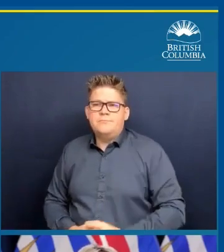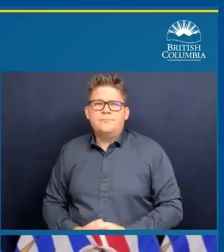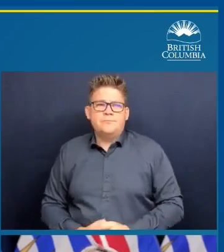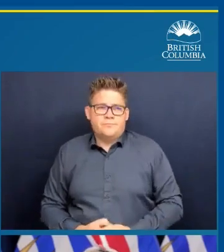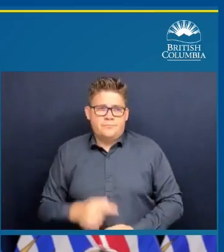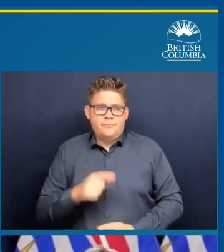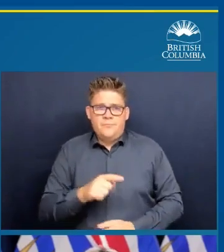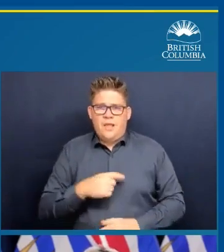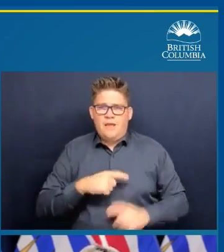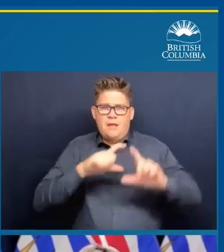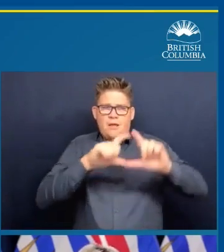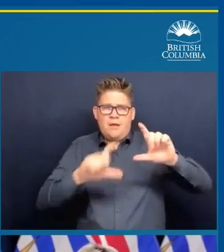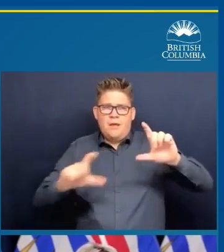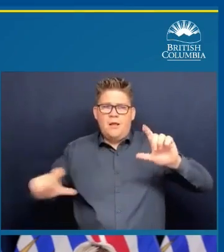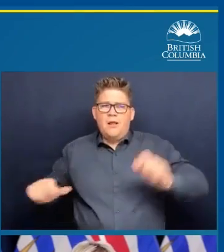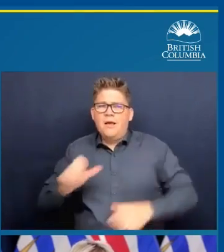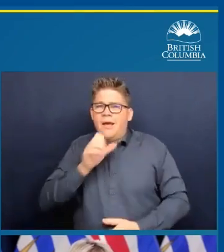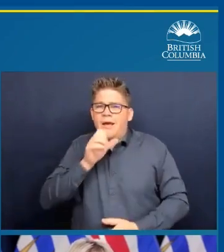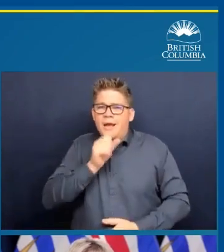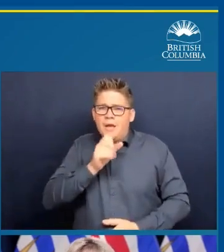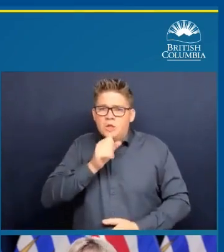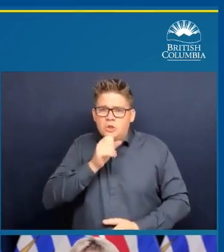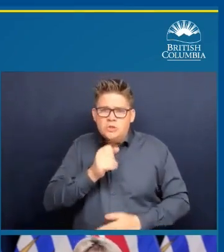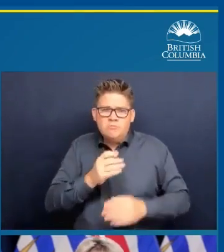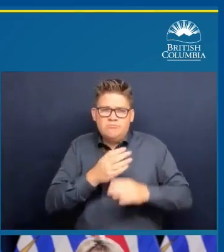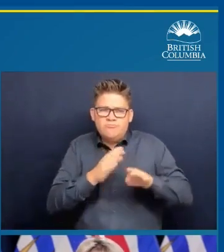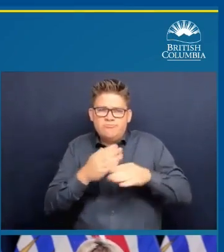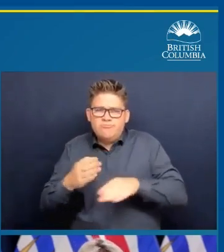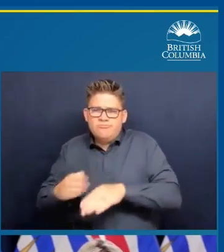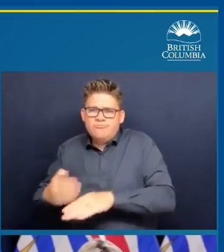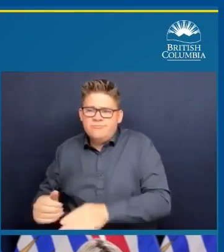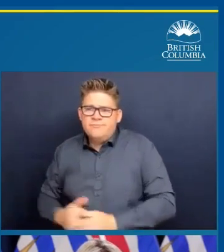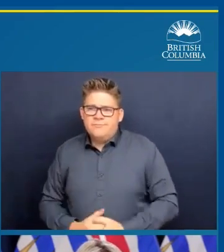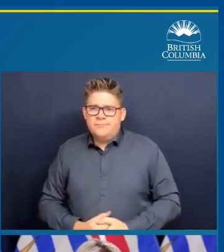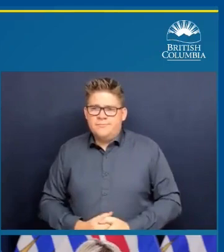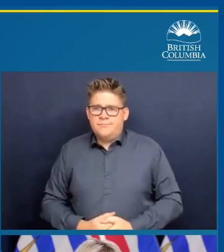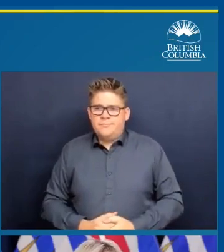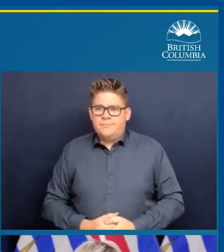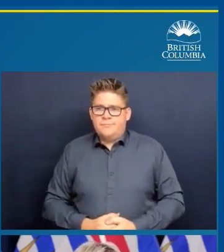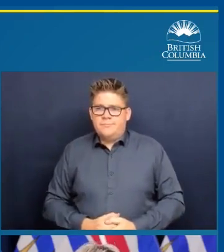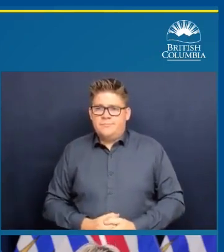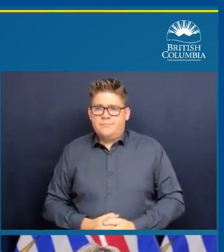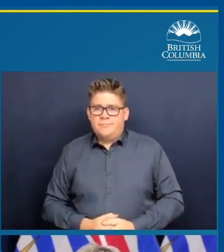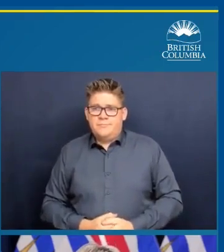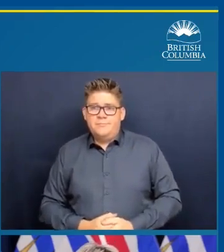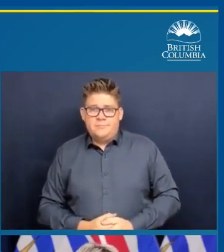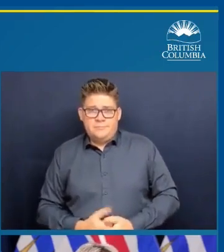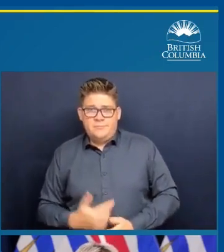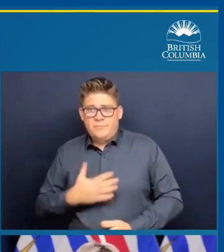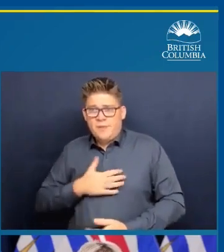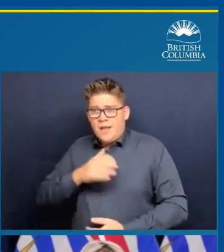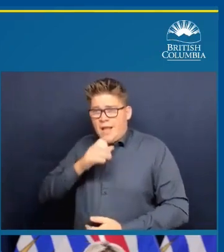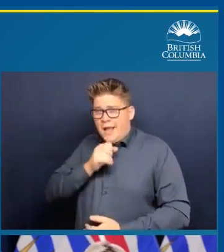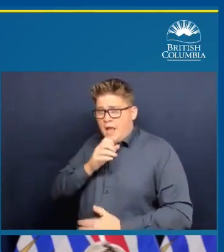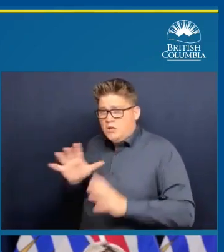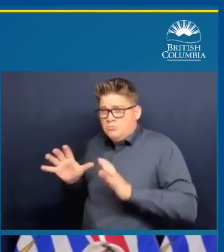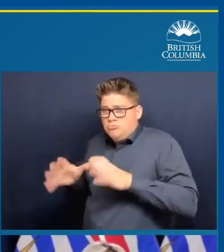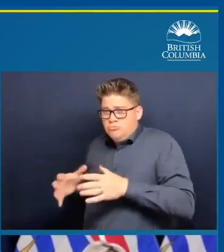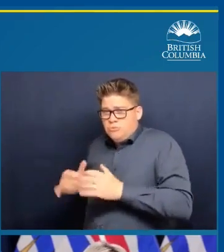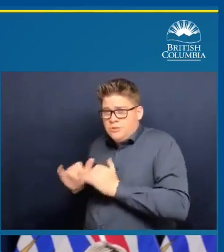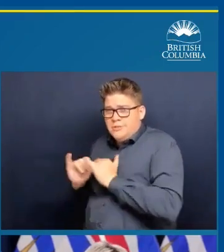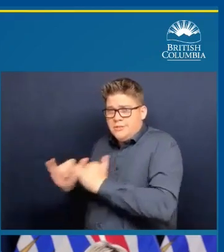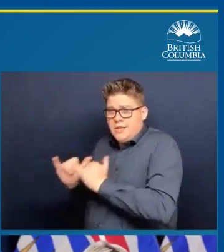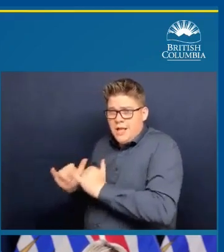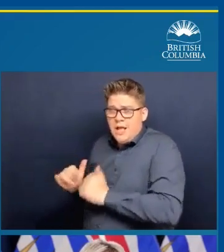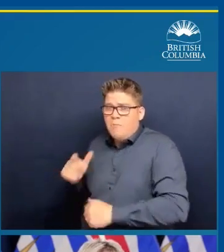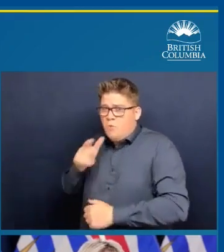that anybody, compared to the same age person who's non-vaccinated, people who are vaccinated with at least